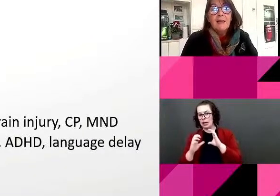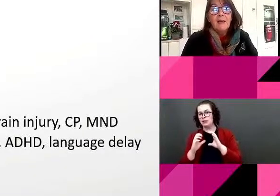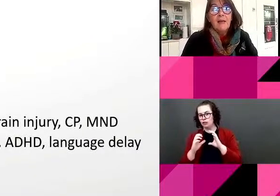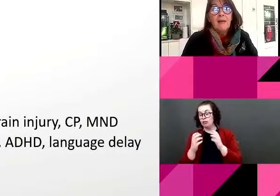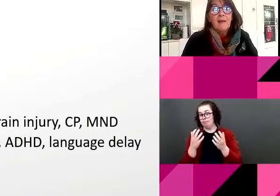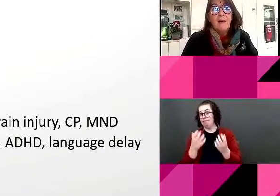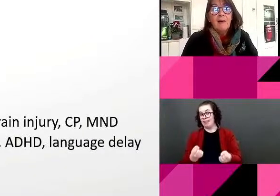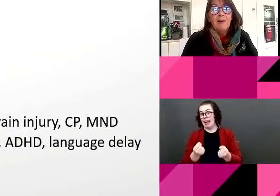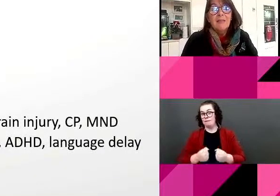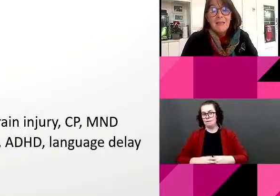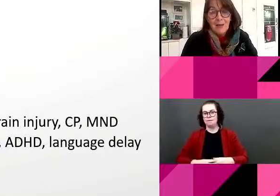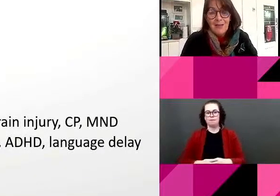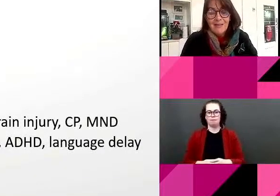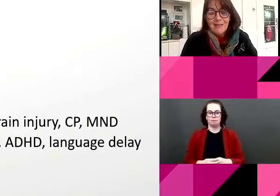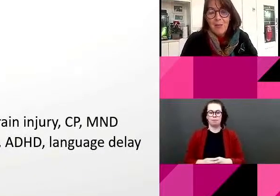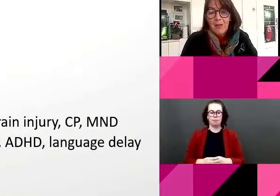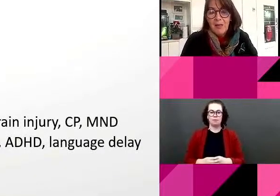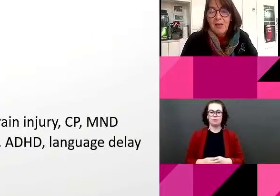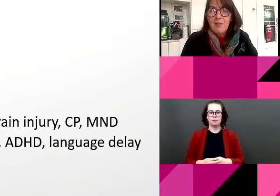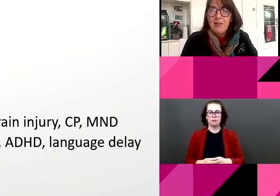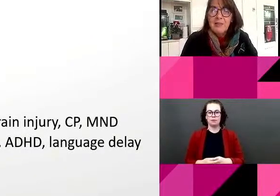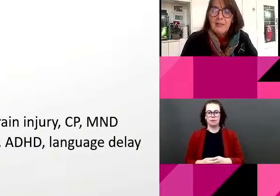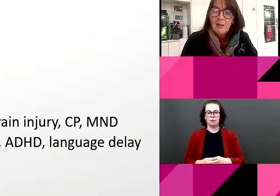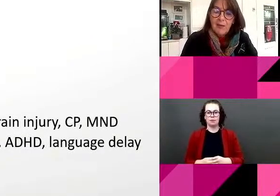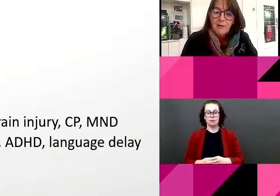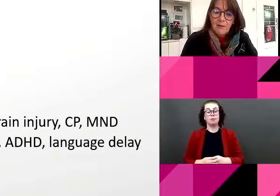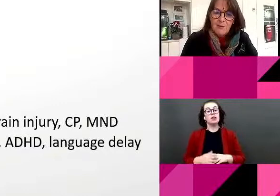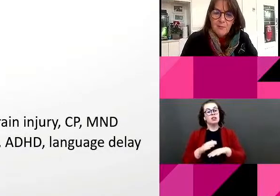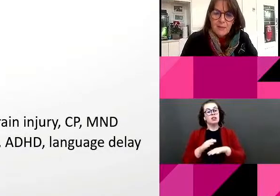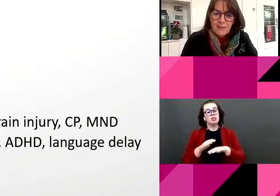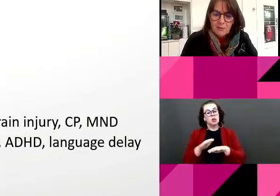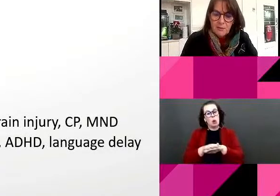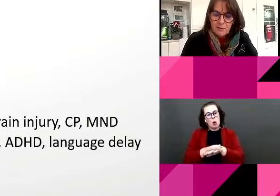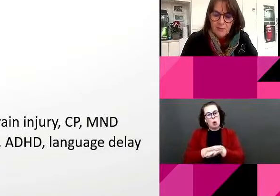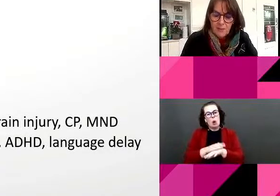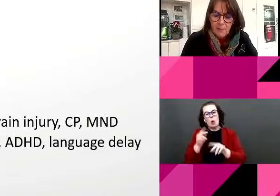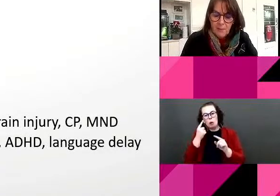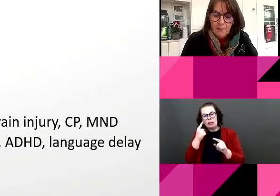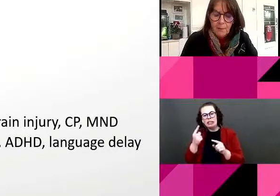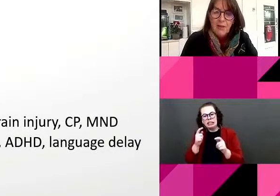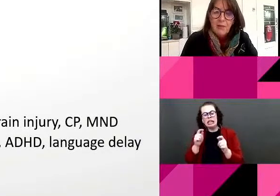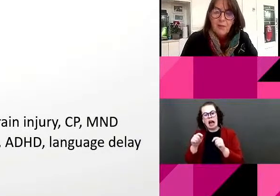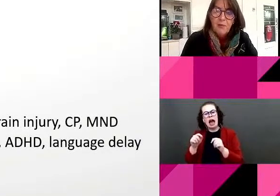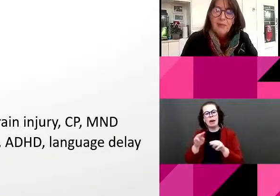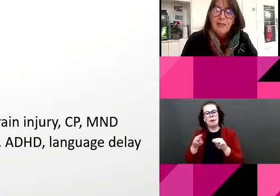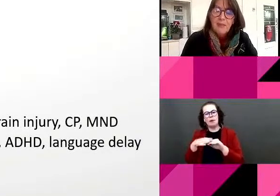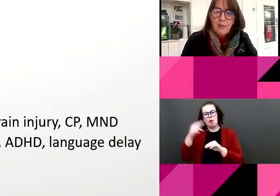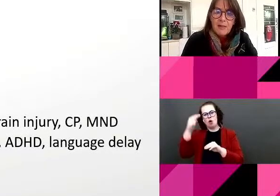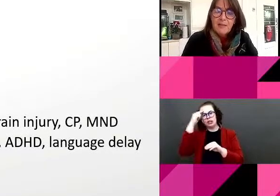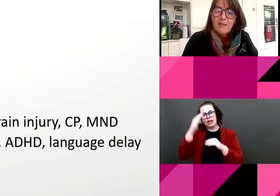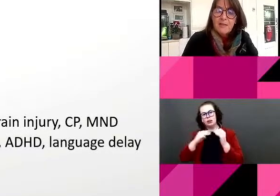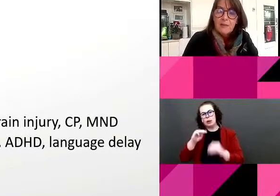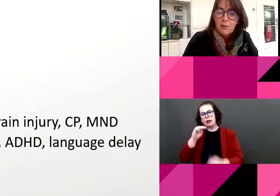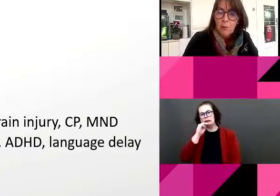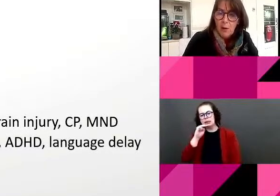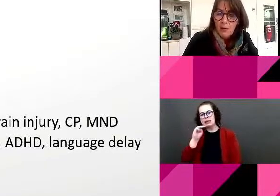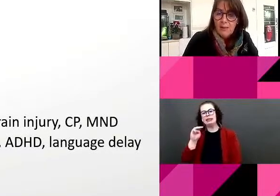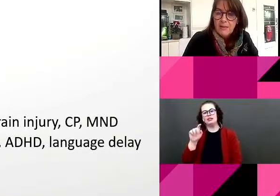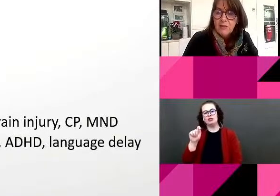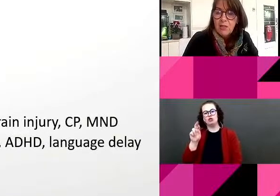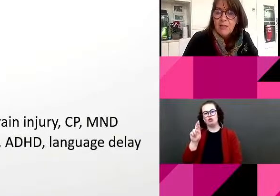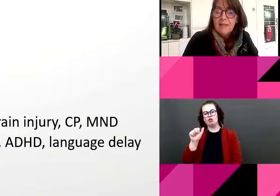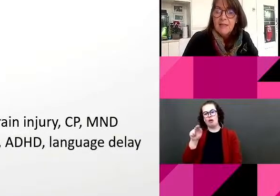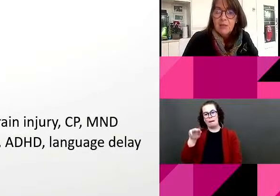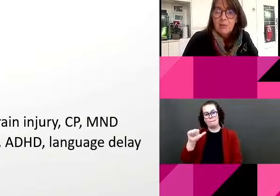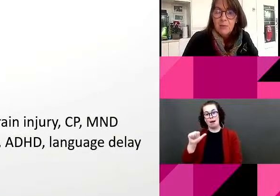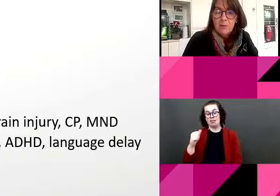And slowly it's coming in. And recently I was invited to be part of the independent inquiry